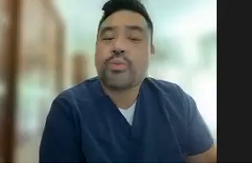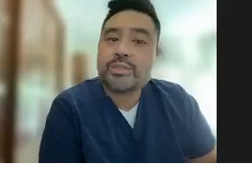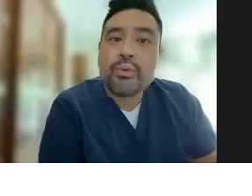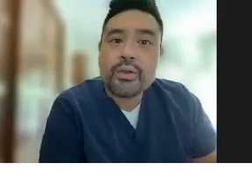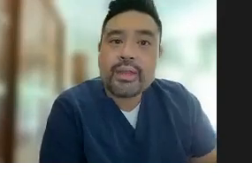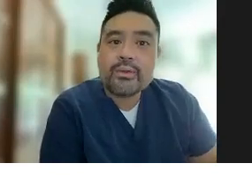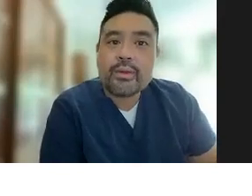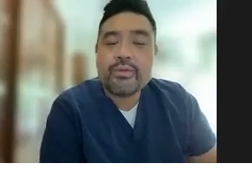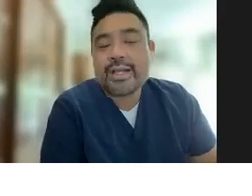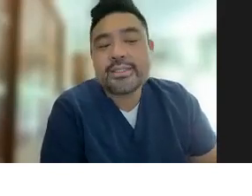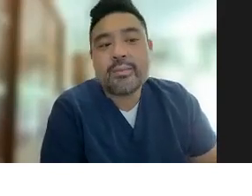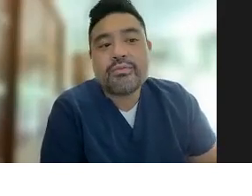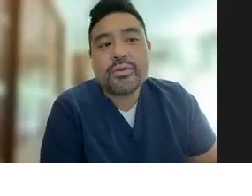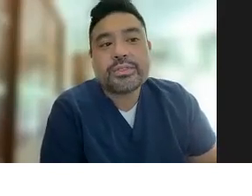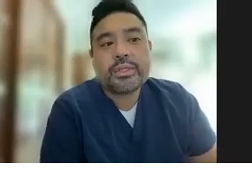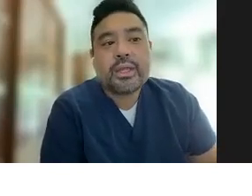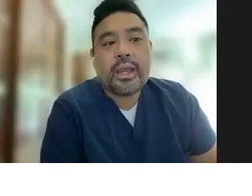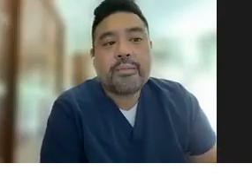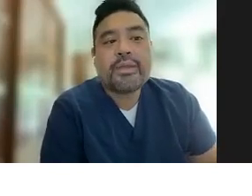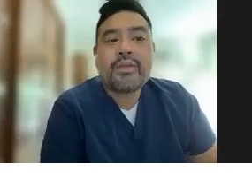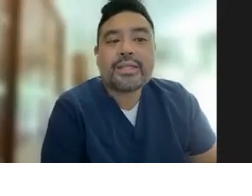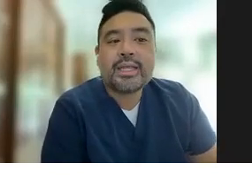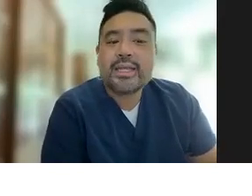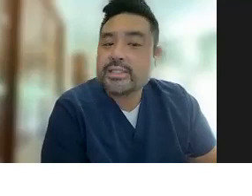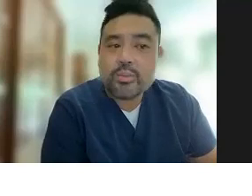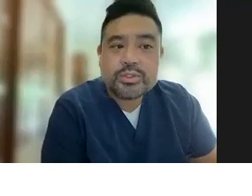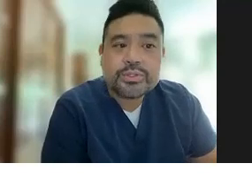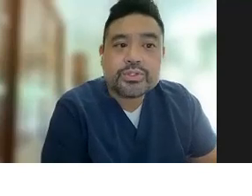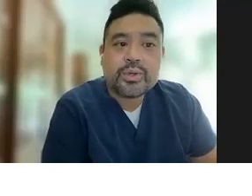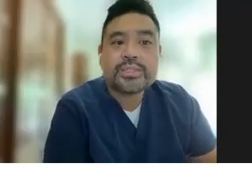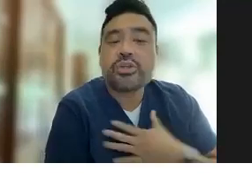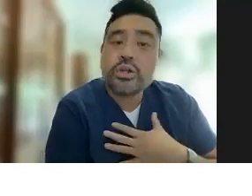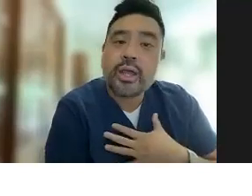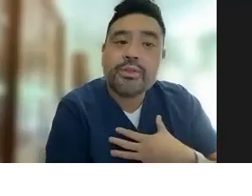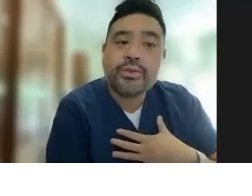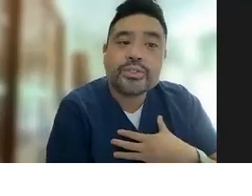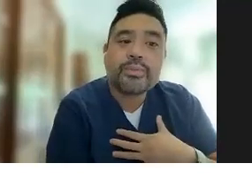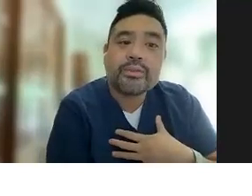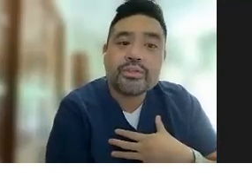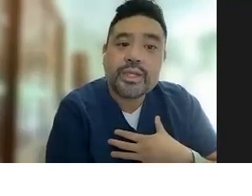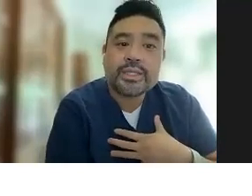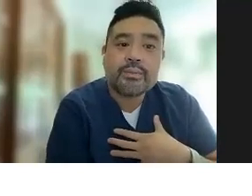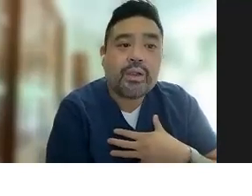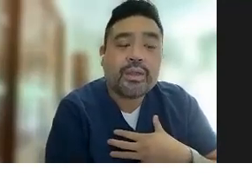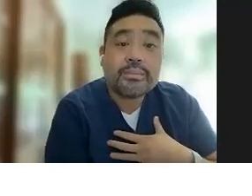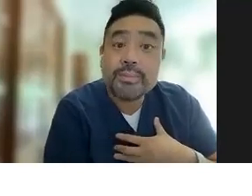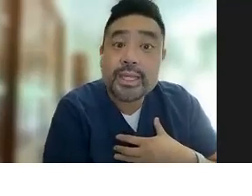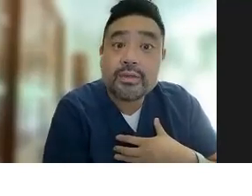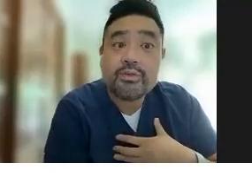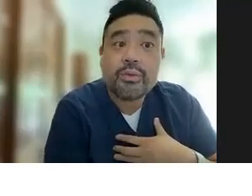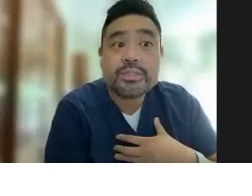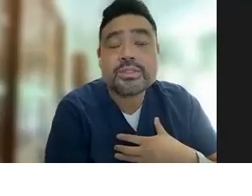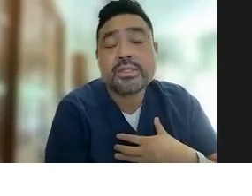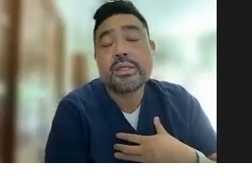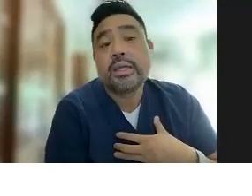And so that's why it's important that we vaccinate more folks. And being vaccinated, it's someone's personal choice. It's our job to respect their choice and empower them to make